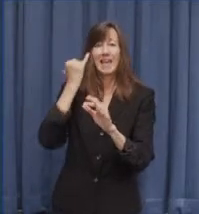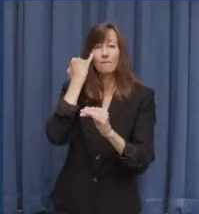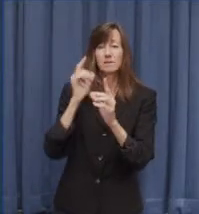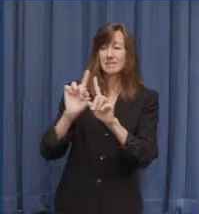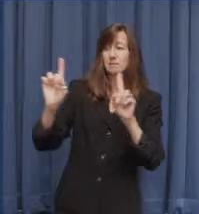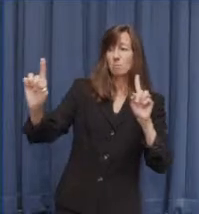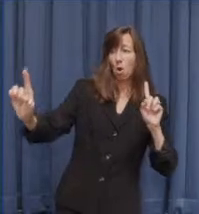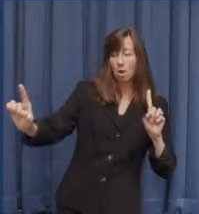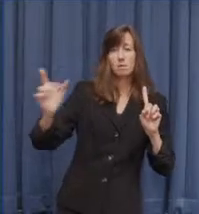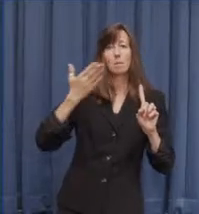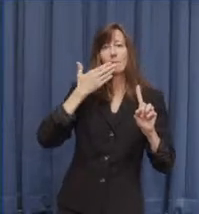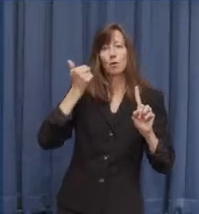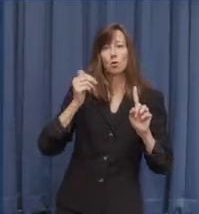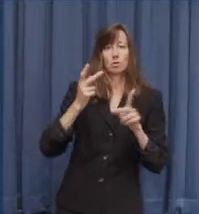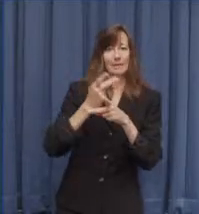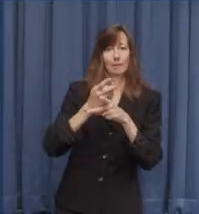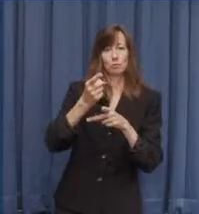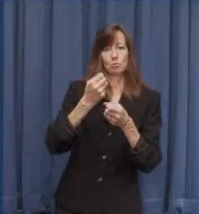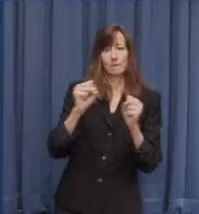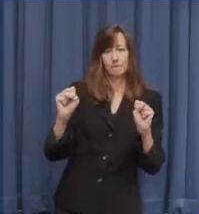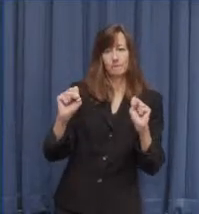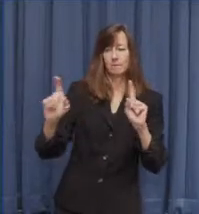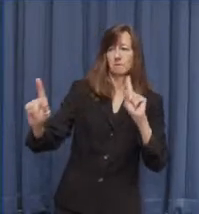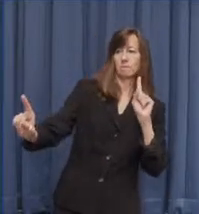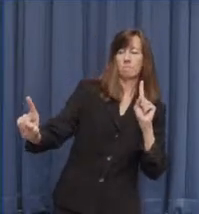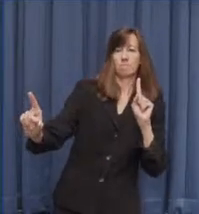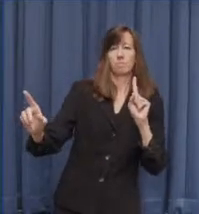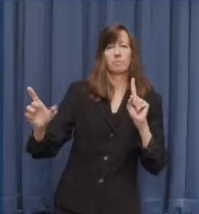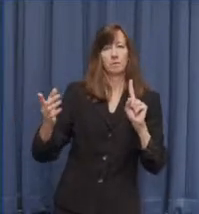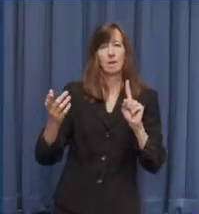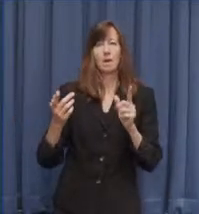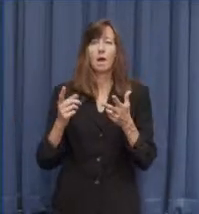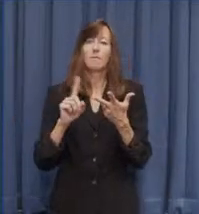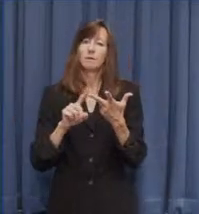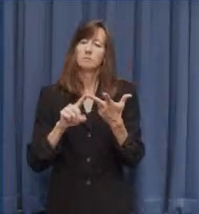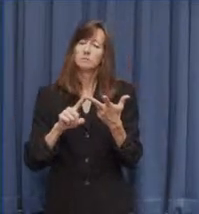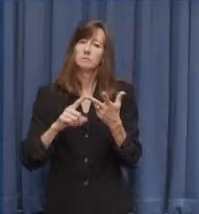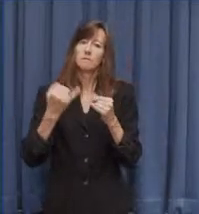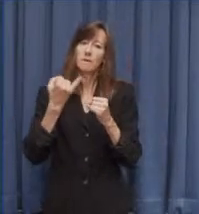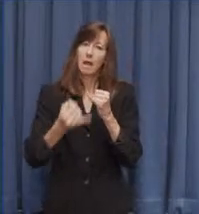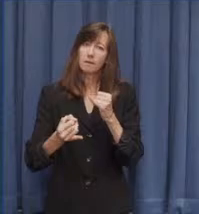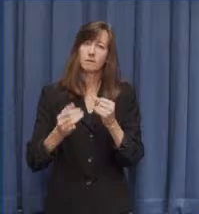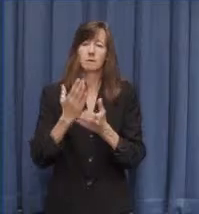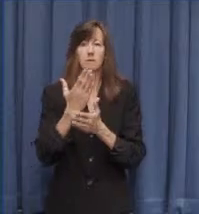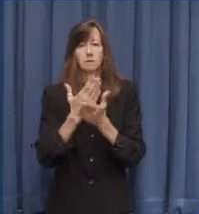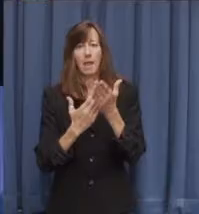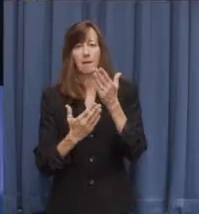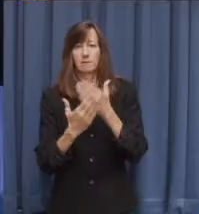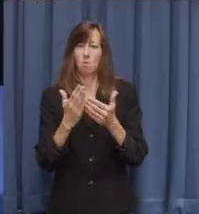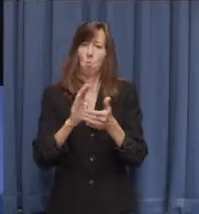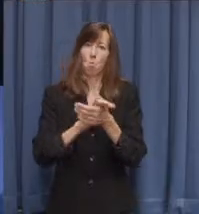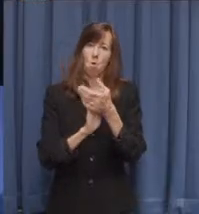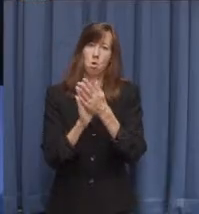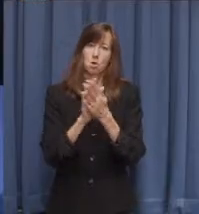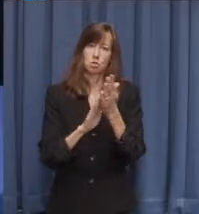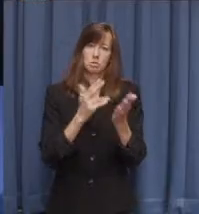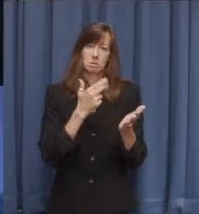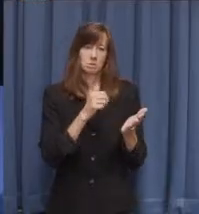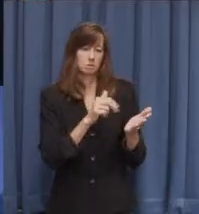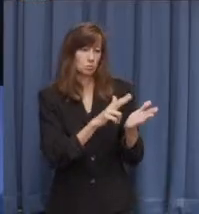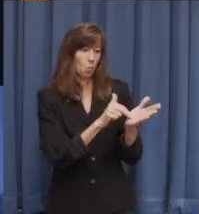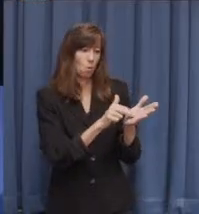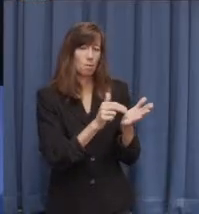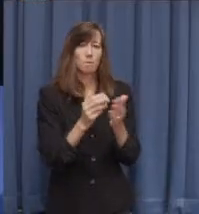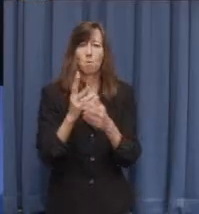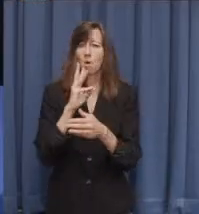hand sanitizer, which we know is a critical part also of, if you do get exposed,